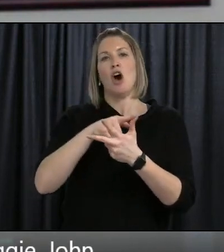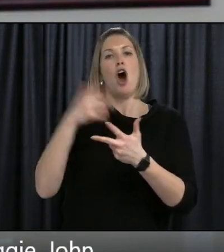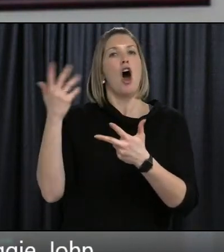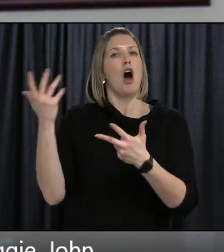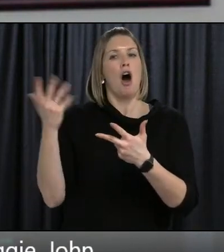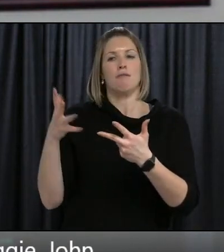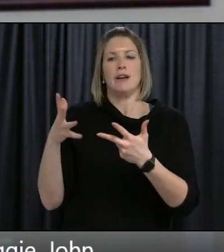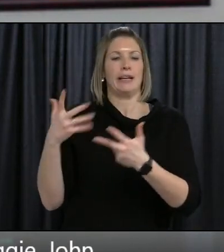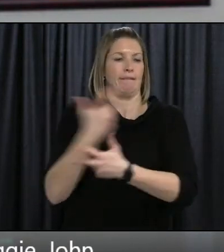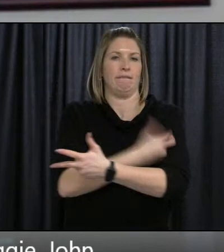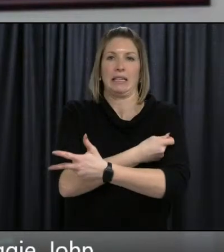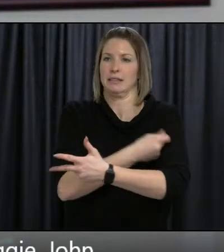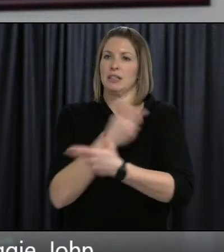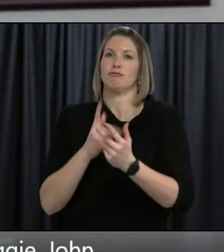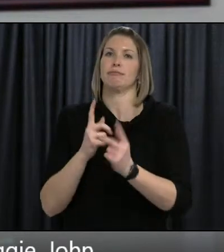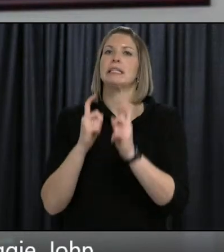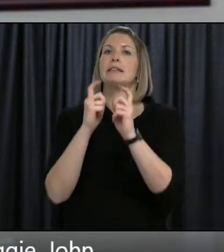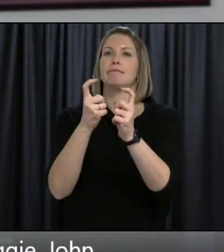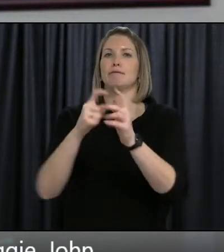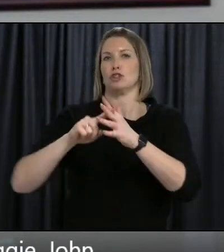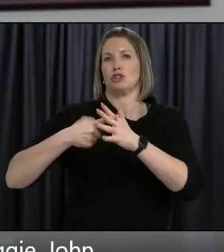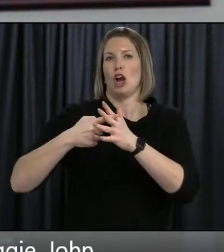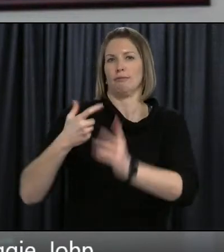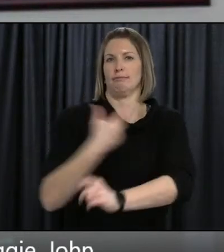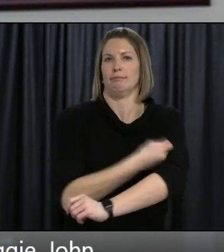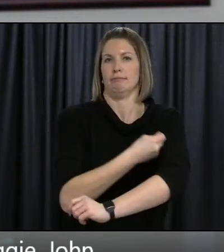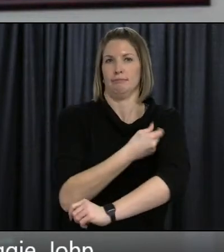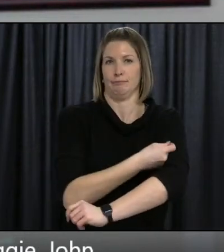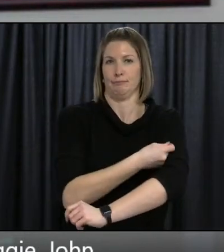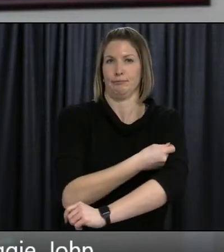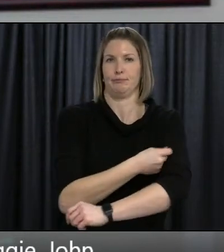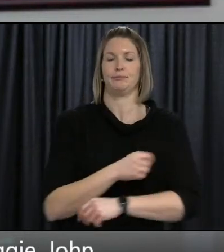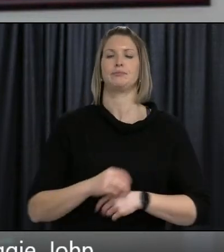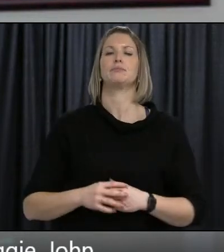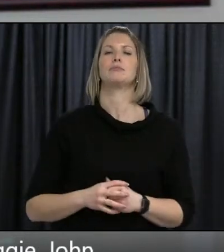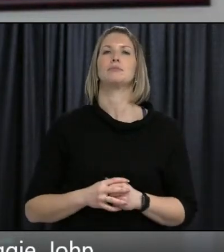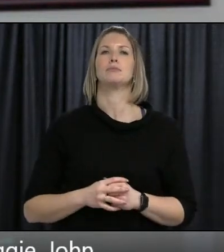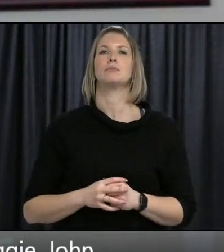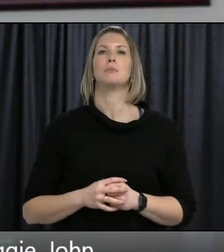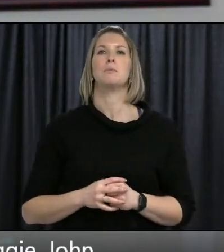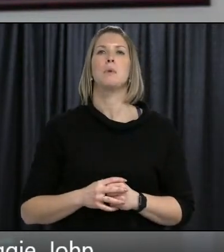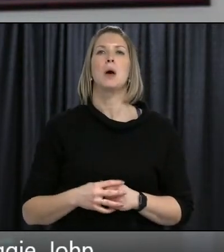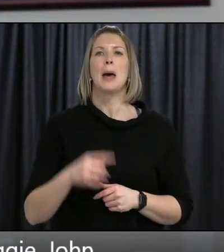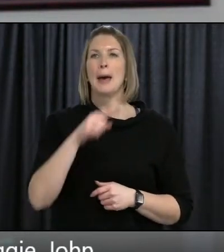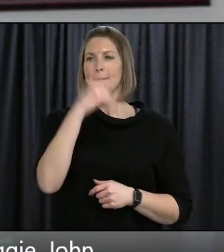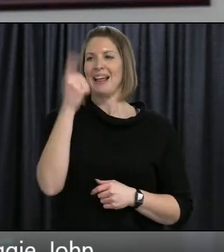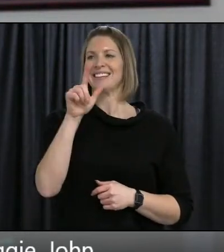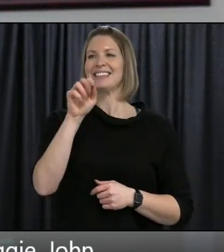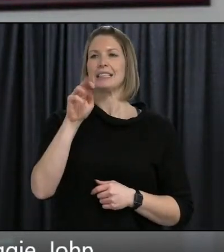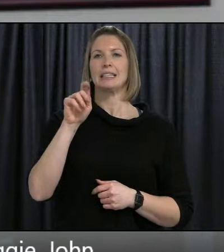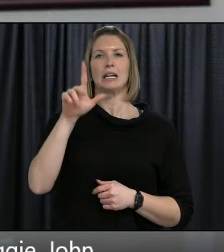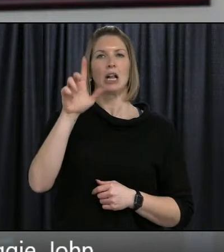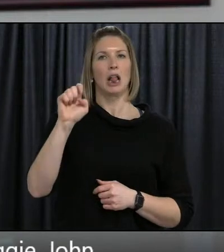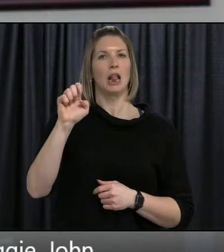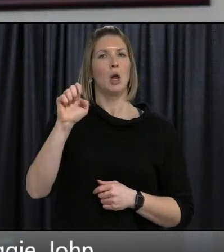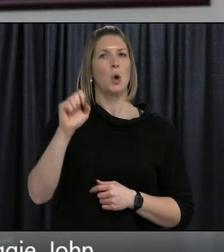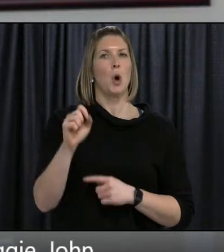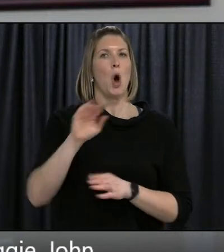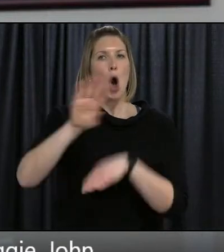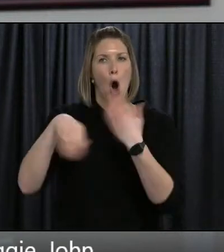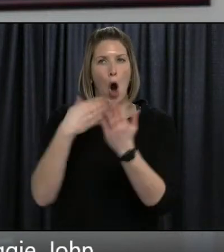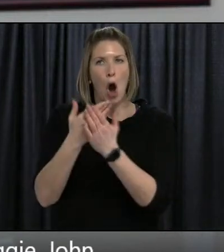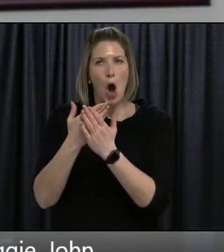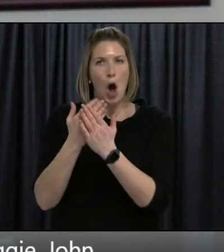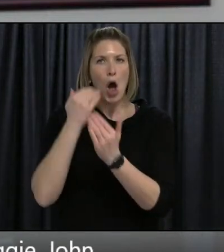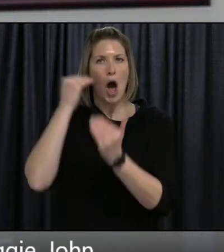Labrador who says that all but one eligible adult in Black Tickle has received their vaccine. He didn't give me a